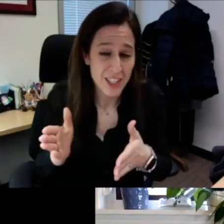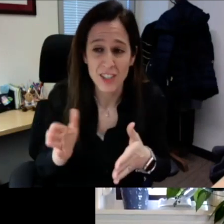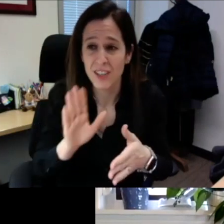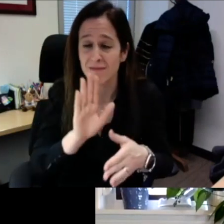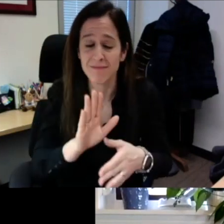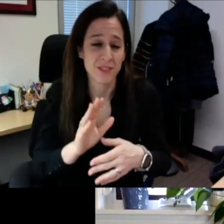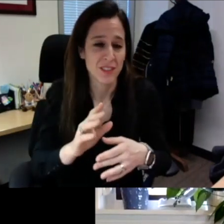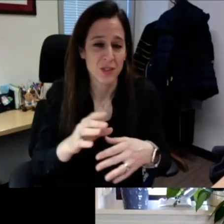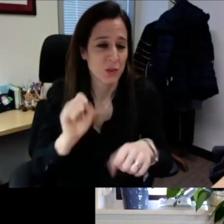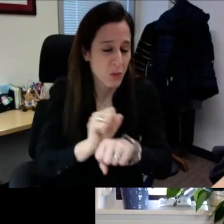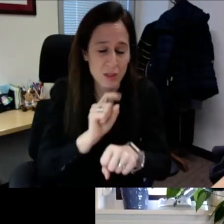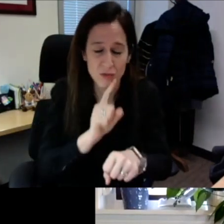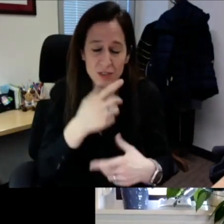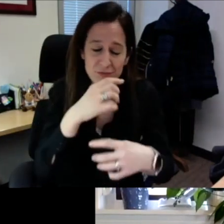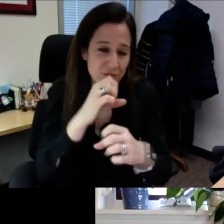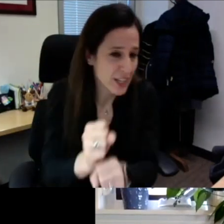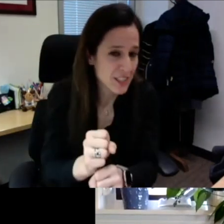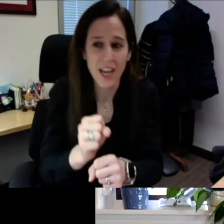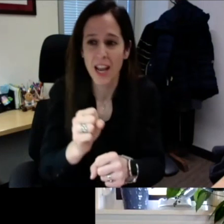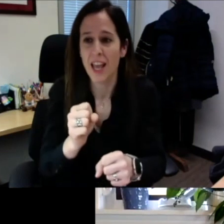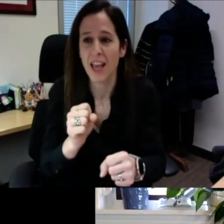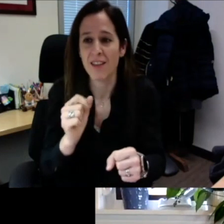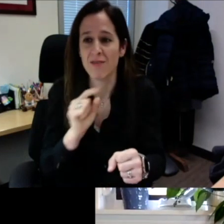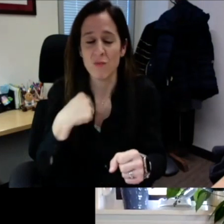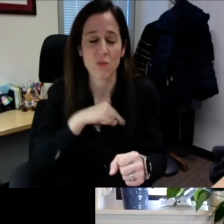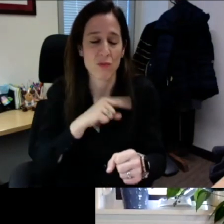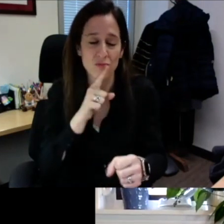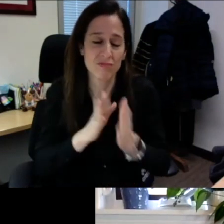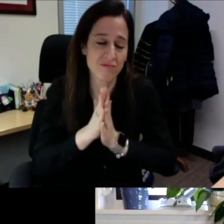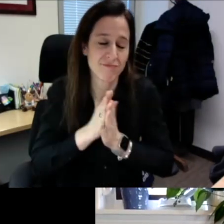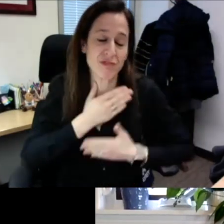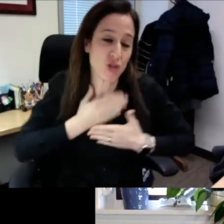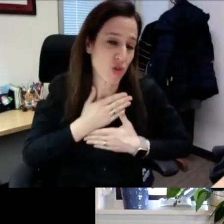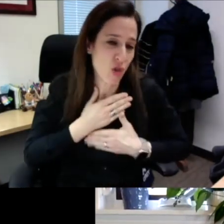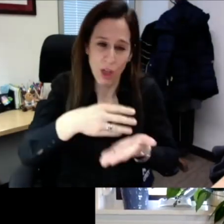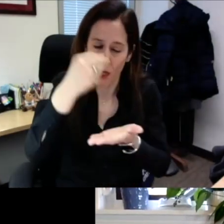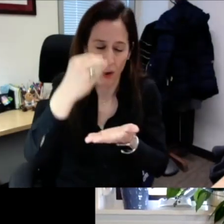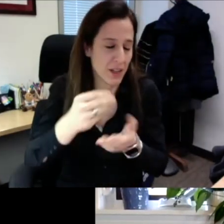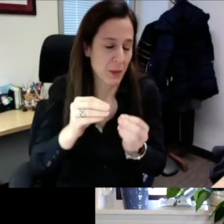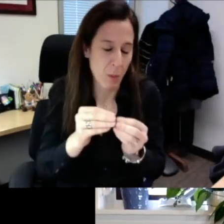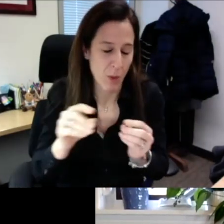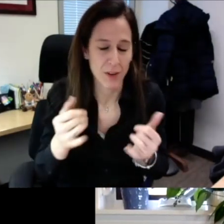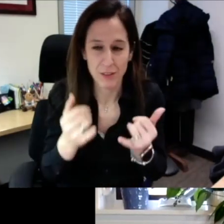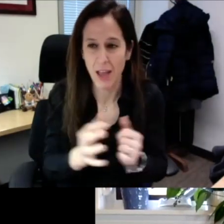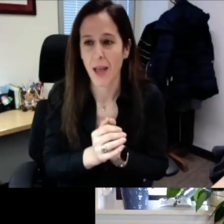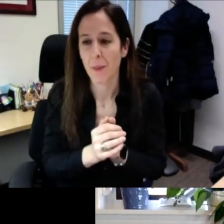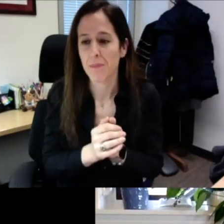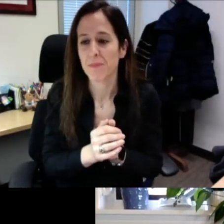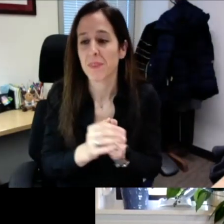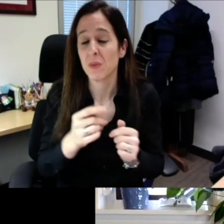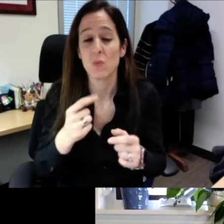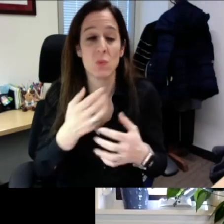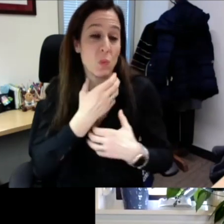today. And thank you so much for your presentation. Your work is indeed fascinating. And we have thoroughly